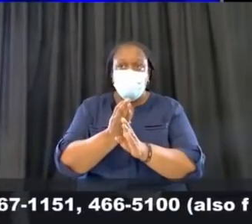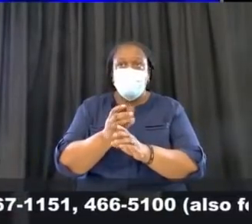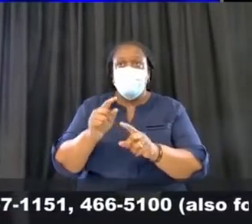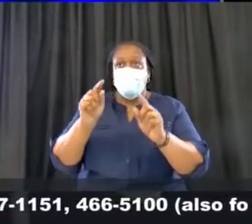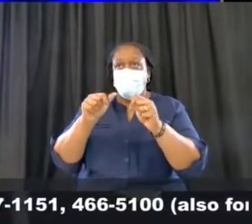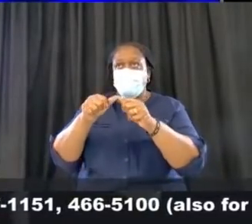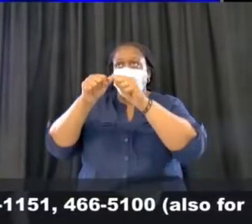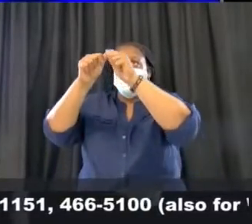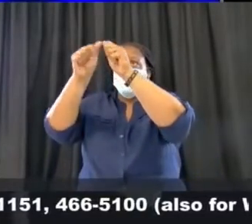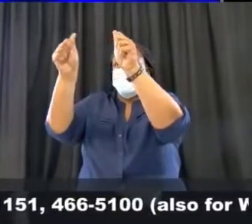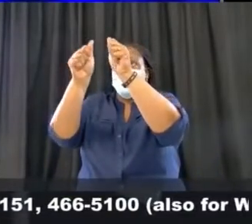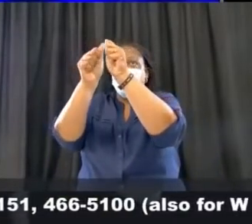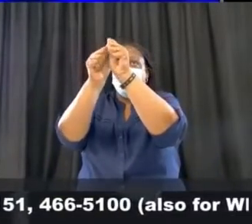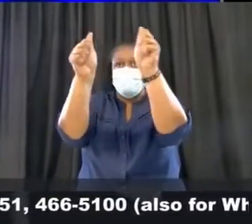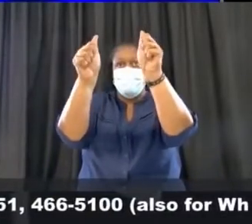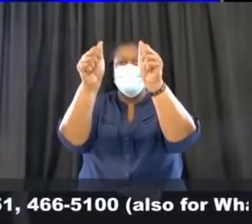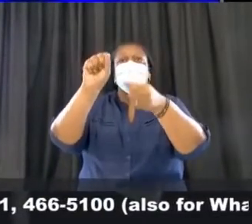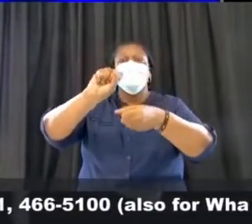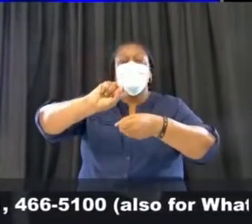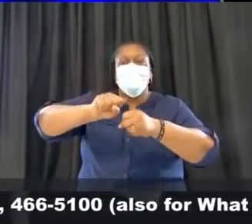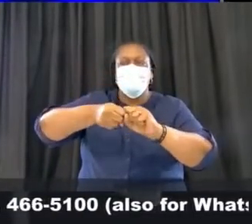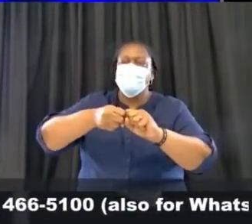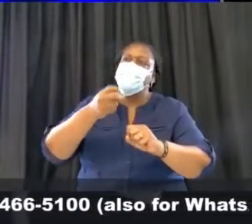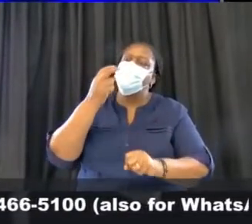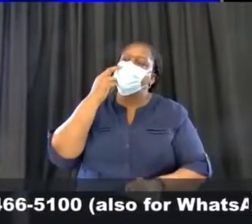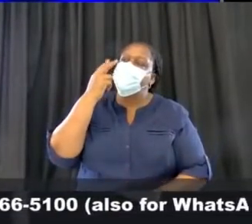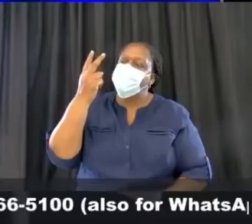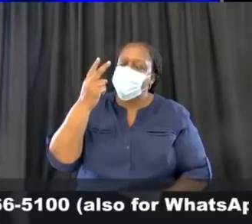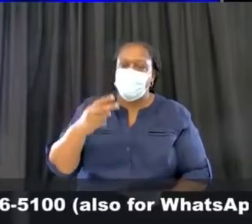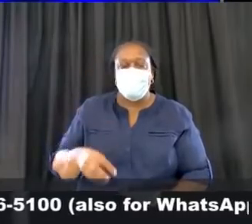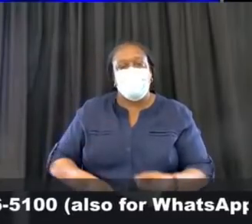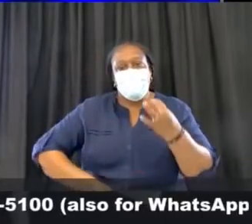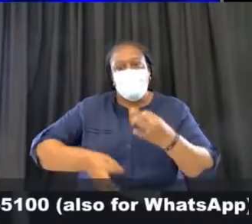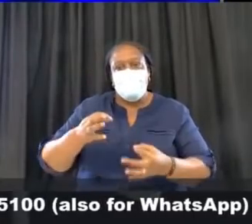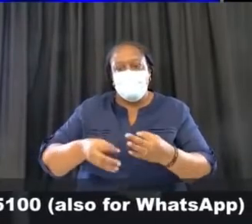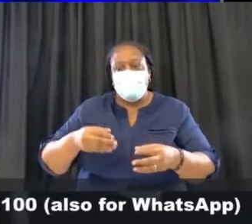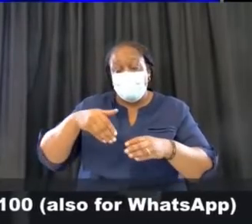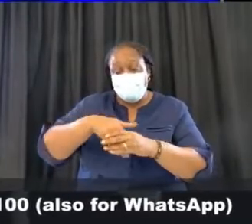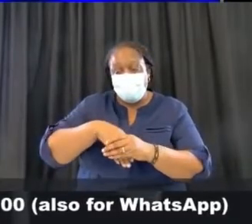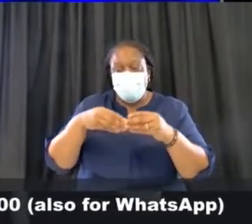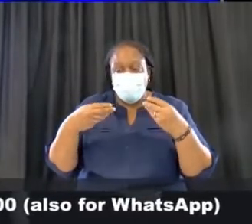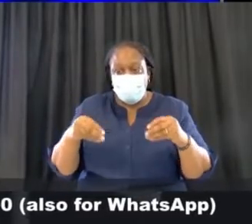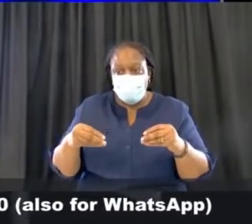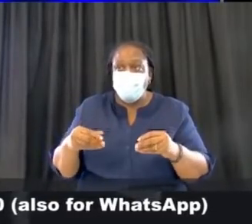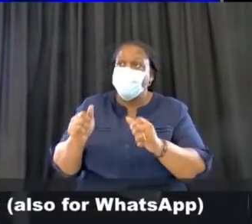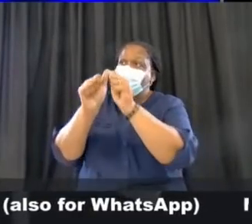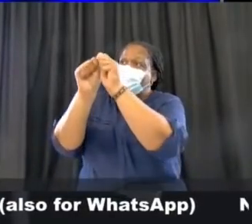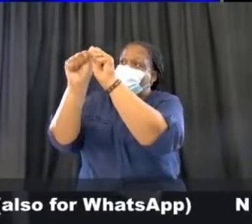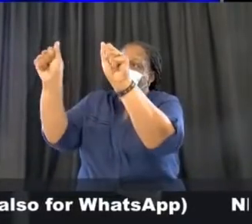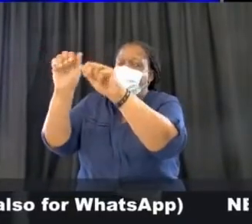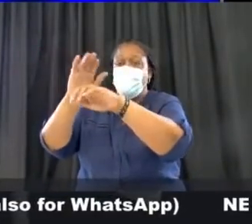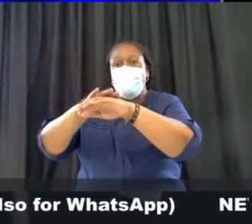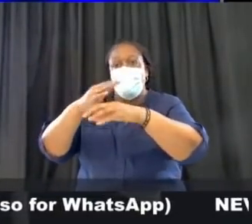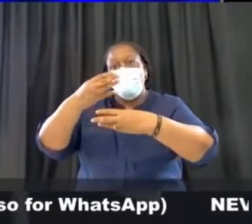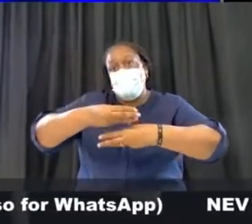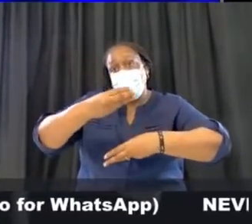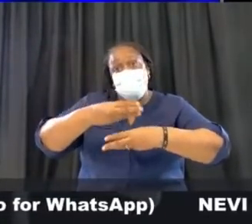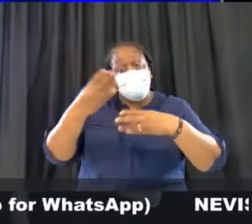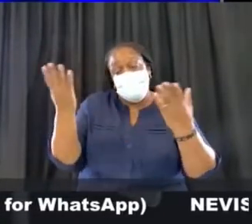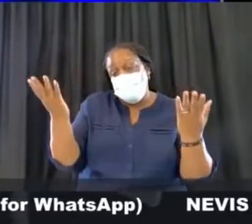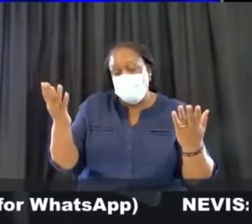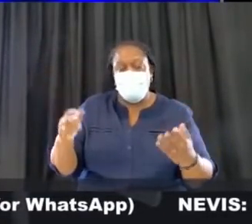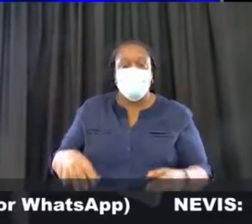and they expect that they can see this travel approved seal. The tourists as well, the international tourists,